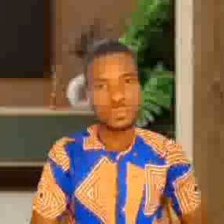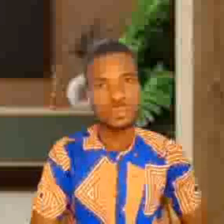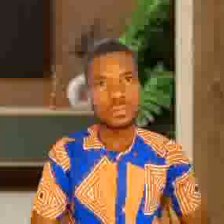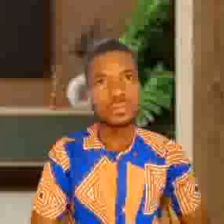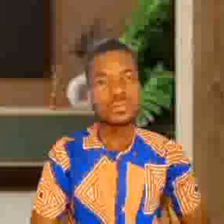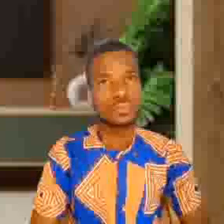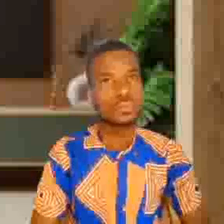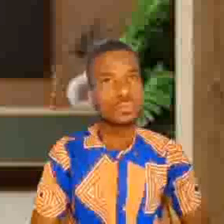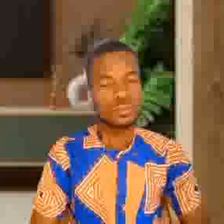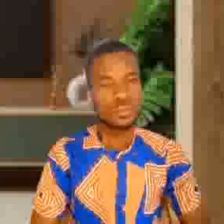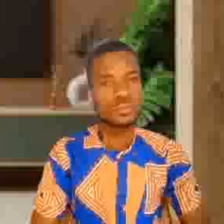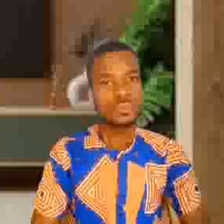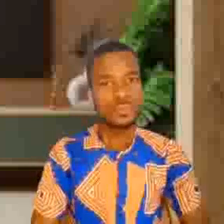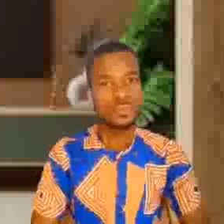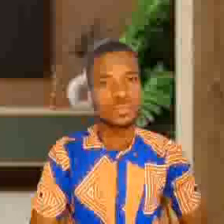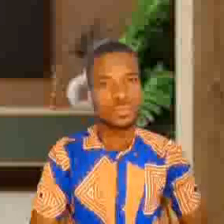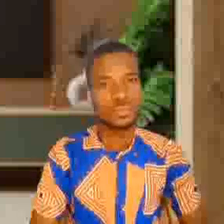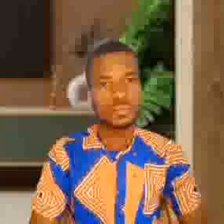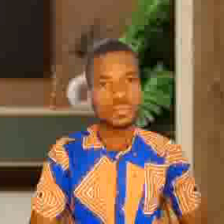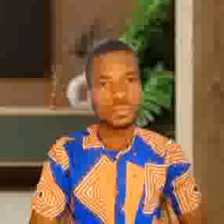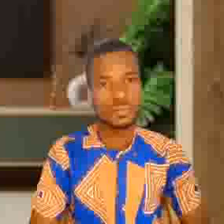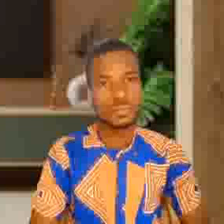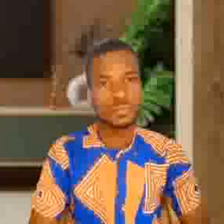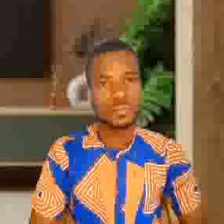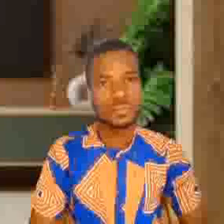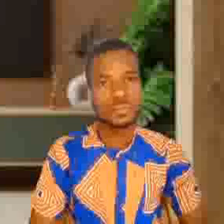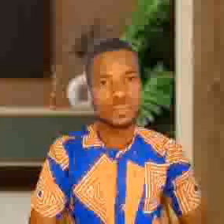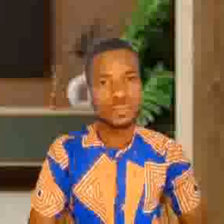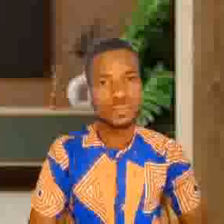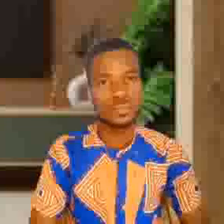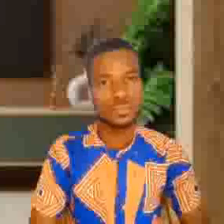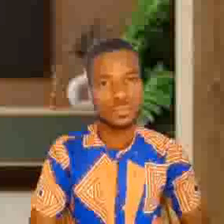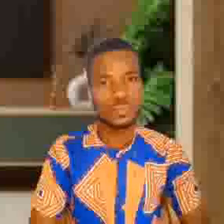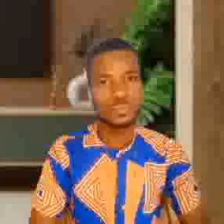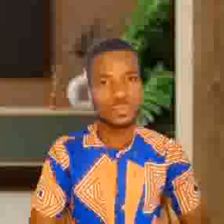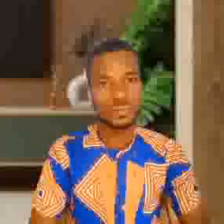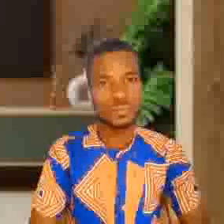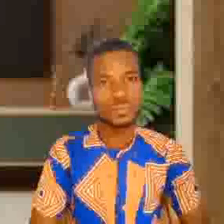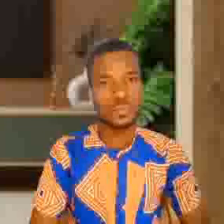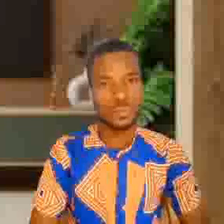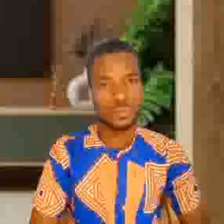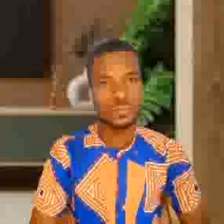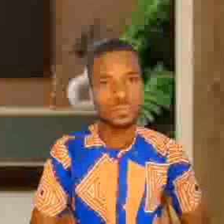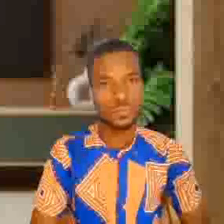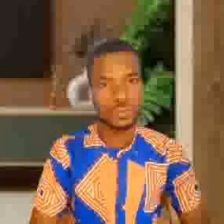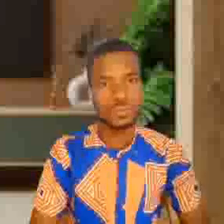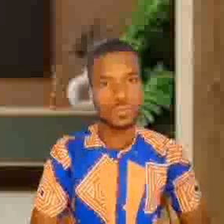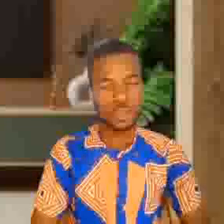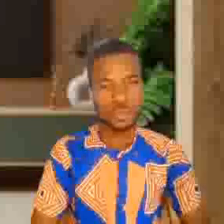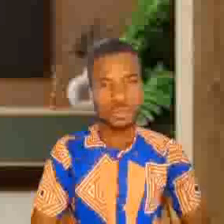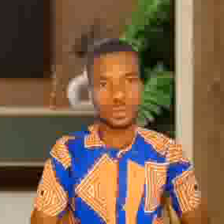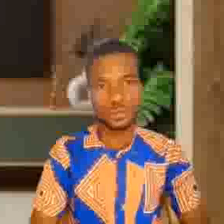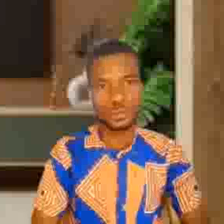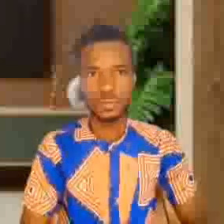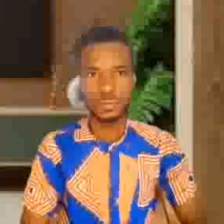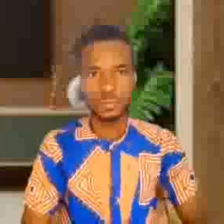entered. Then we got to Wandata. What? Wuruku. They said, drop. Then one man and drop. I dropped first, the man and drop. He now said, this